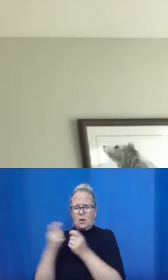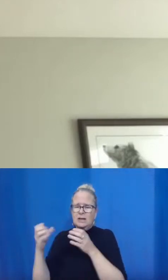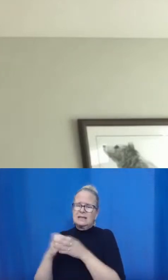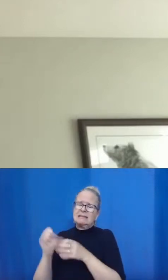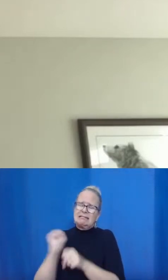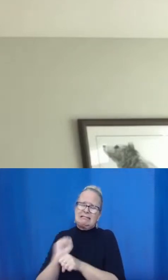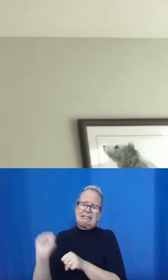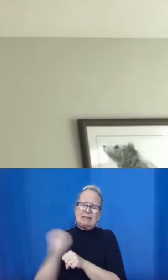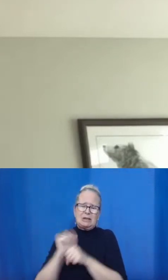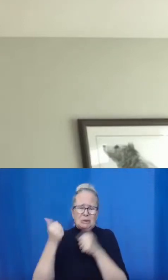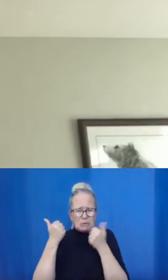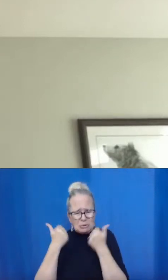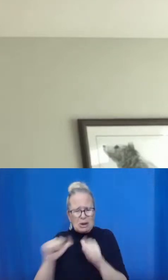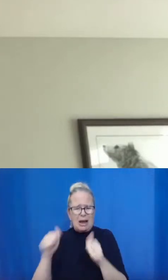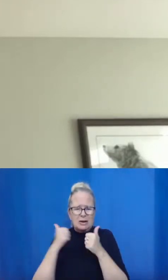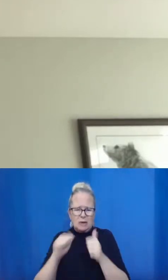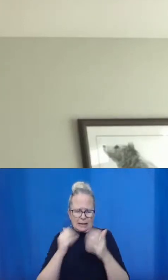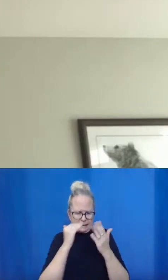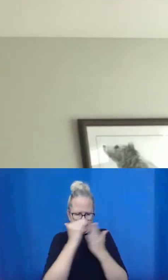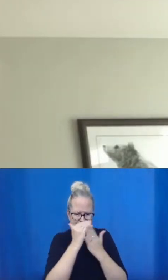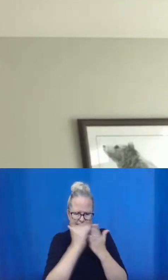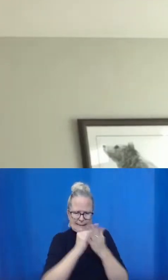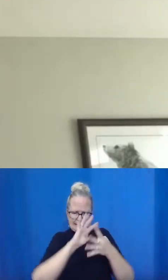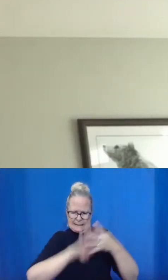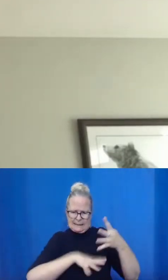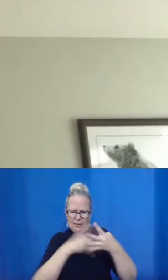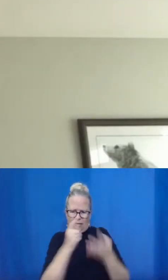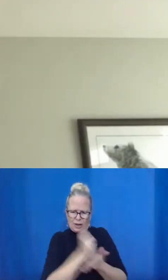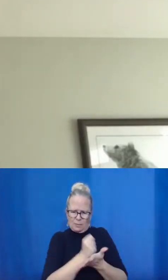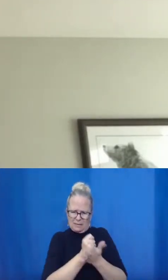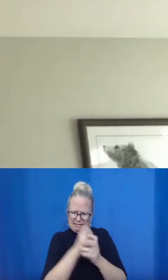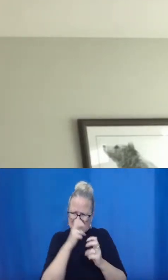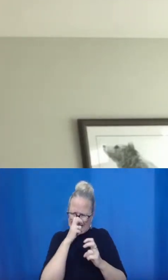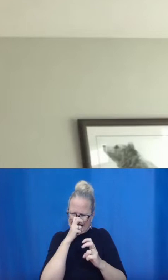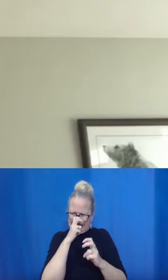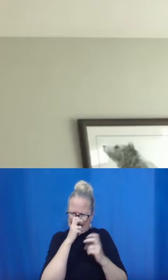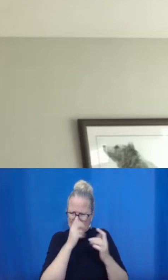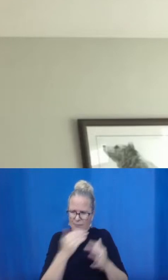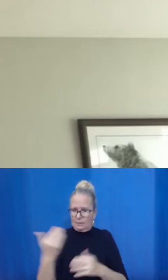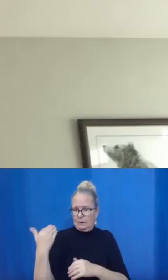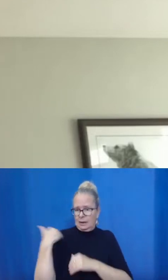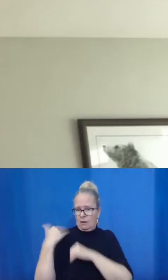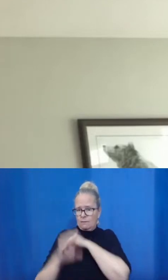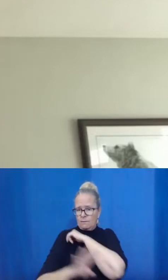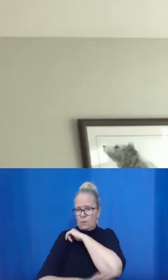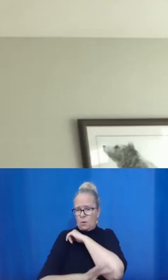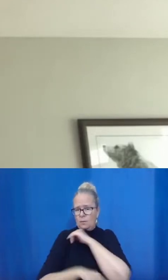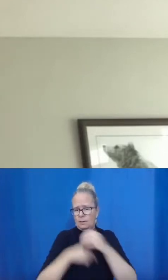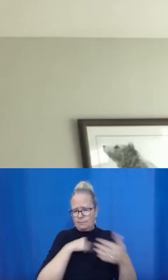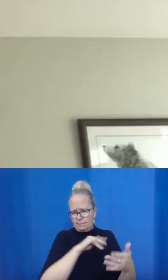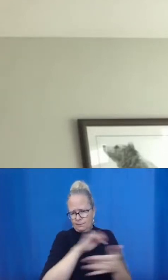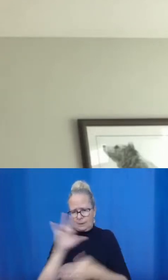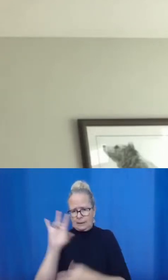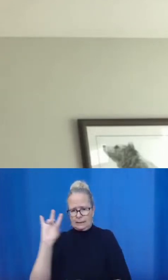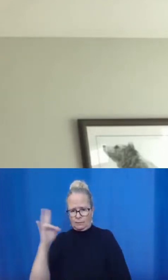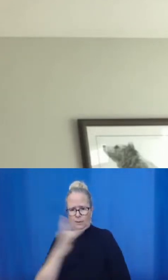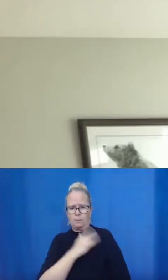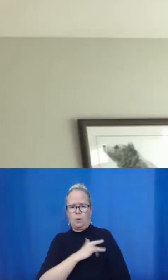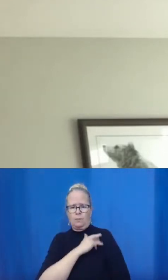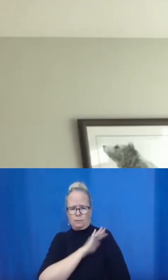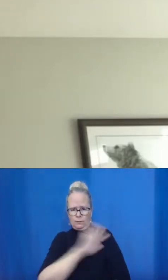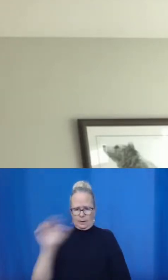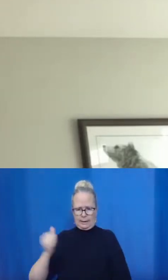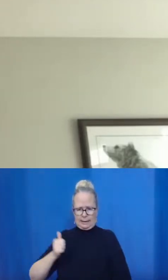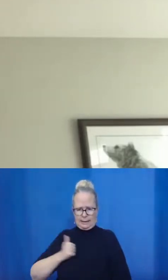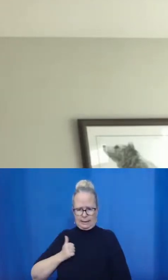been on cancer care. And really, systemic therapy didn't change that dramatically. And, there were changes to other things